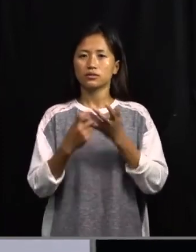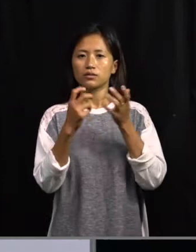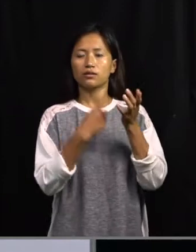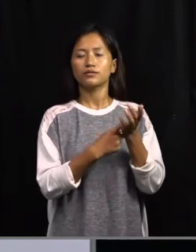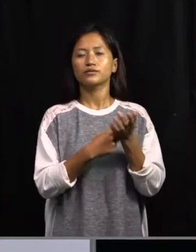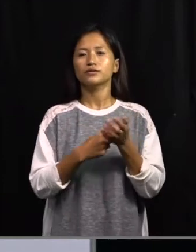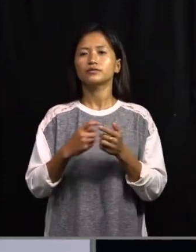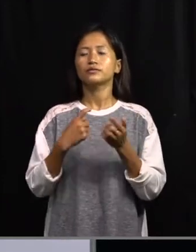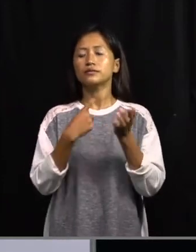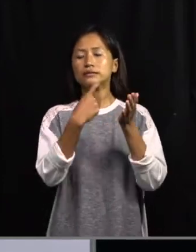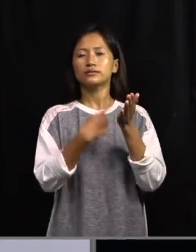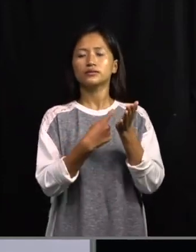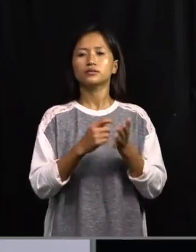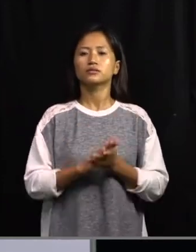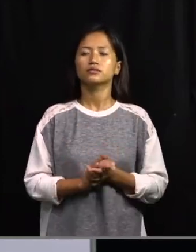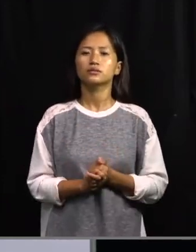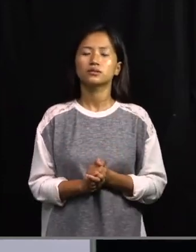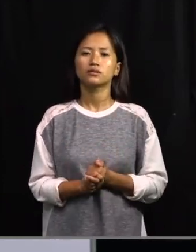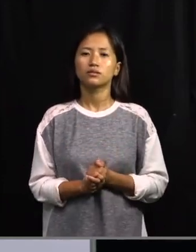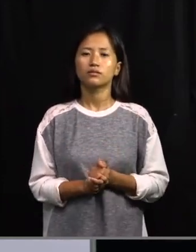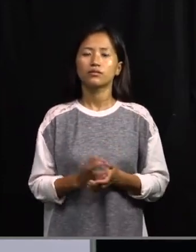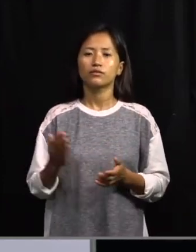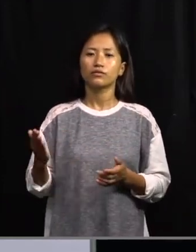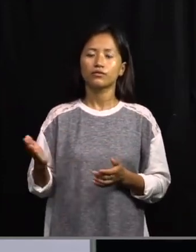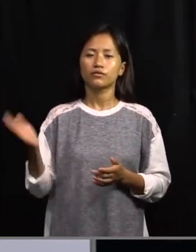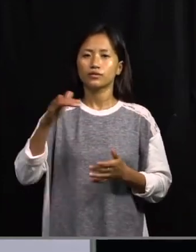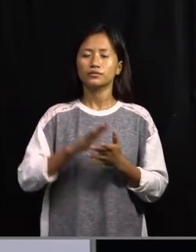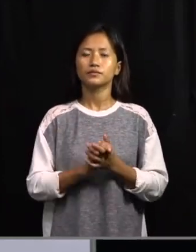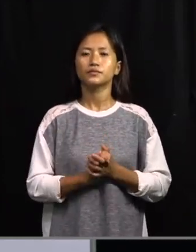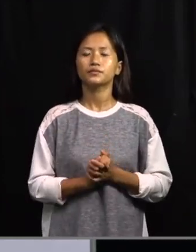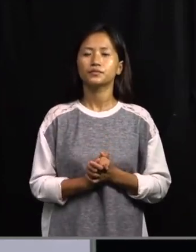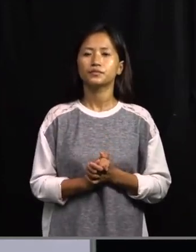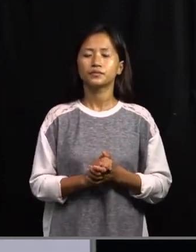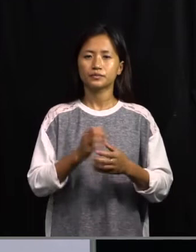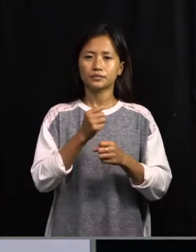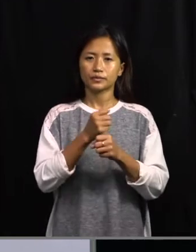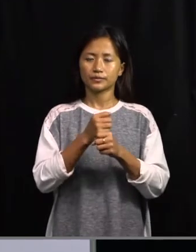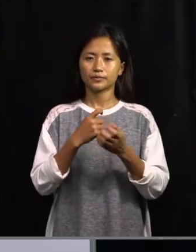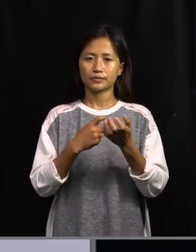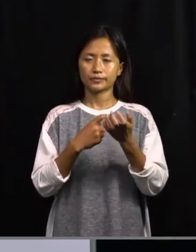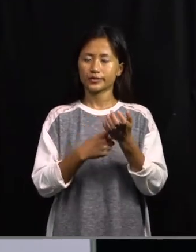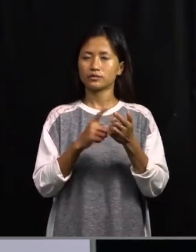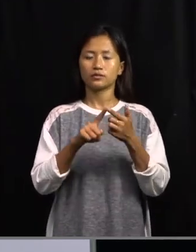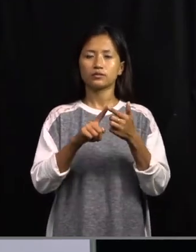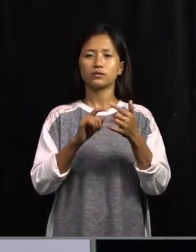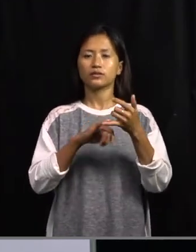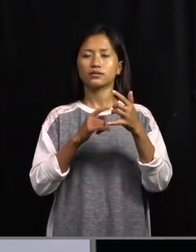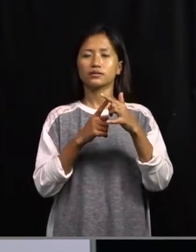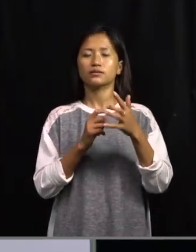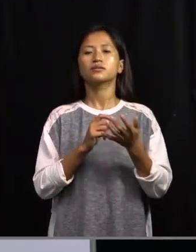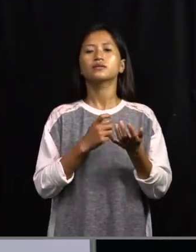government estimated receipts from, government estimated receipts which